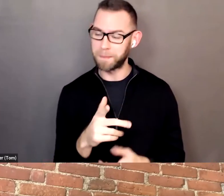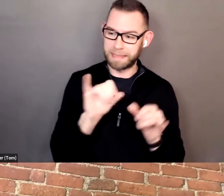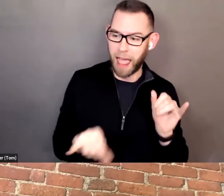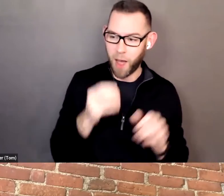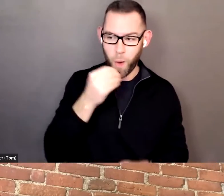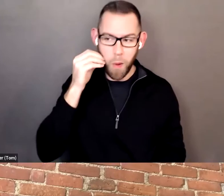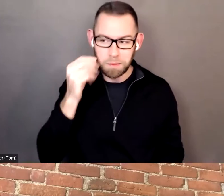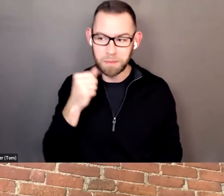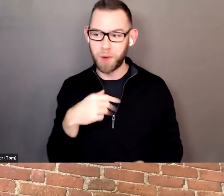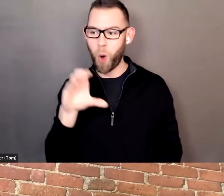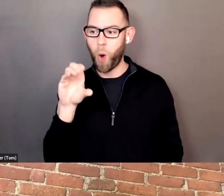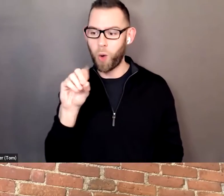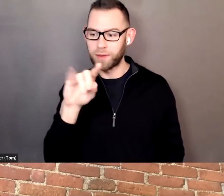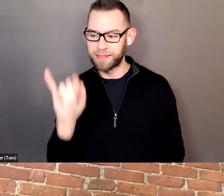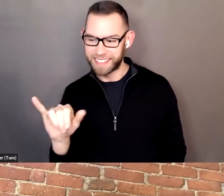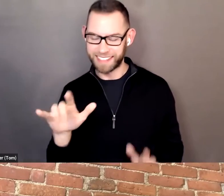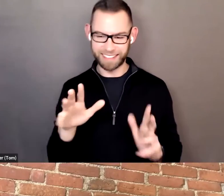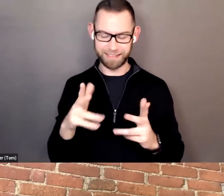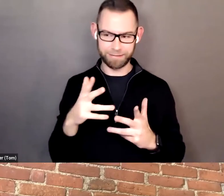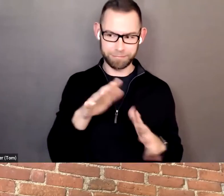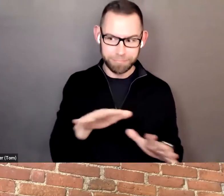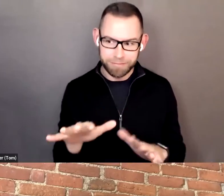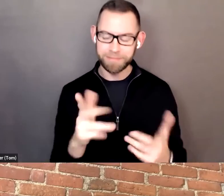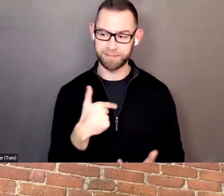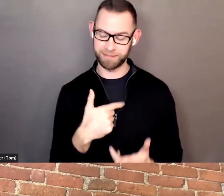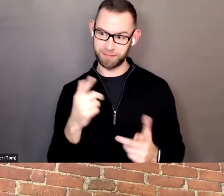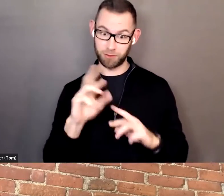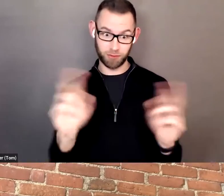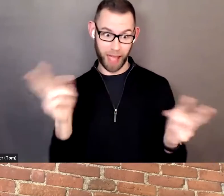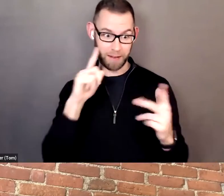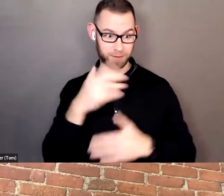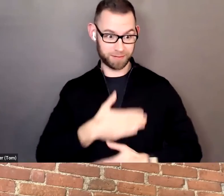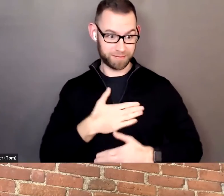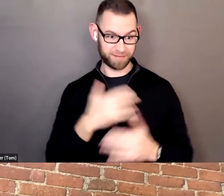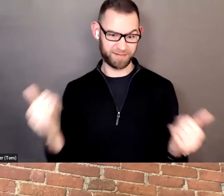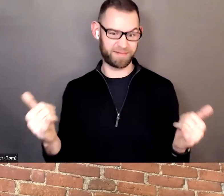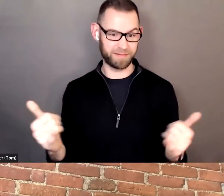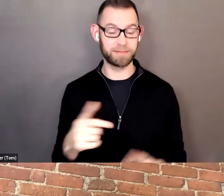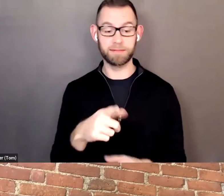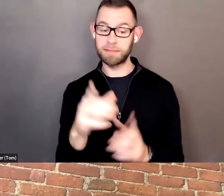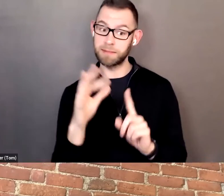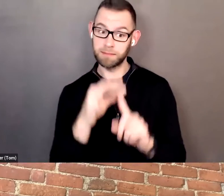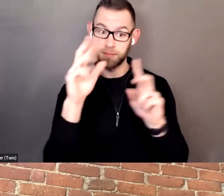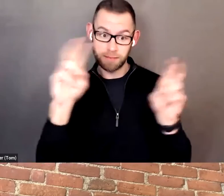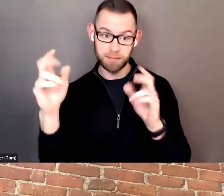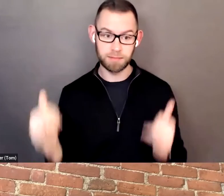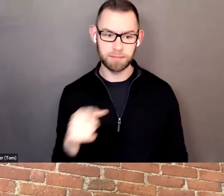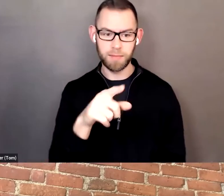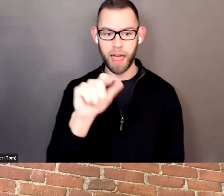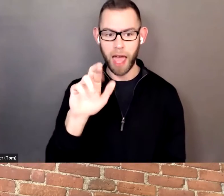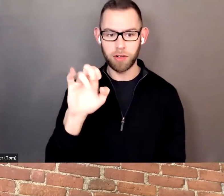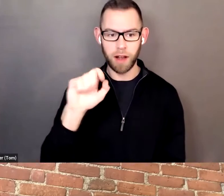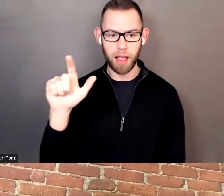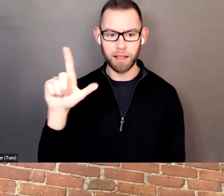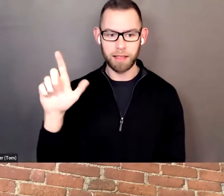to enjoy this upcoming event. So today we have a really special topic. Ariel Lesnick is actually a doctoral student here at Northeastern,